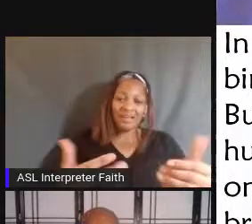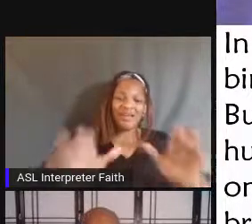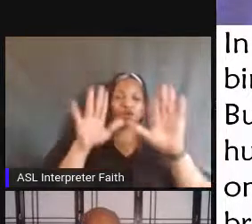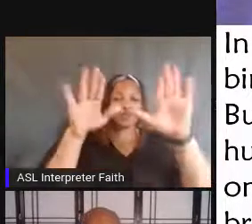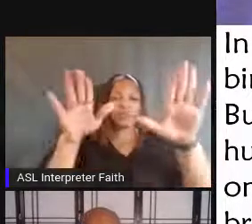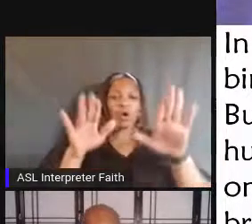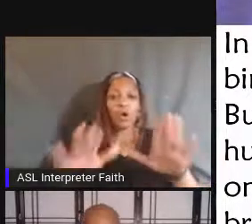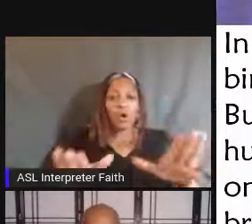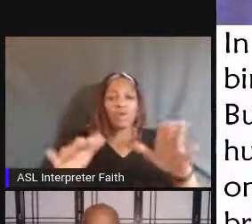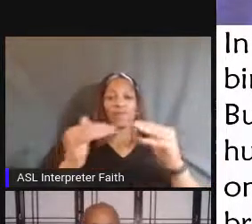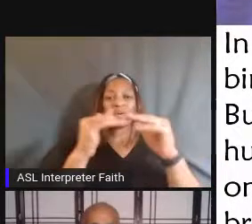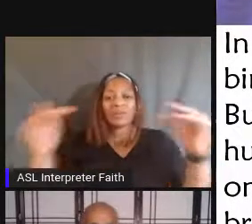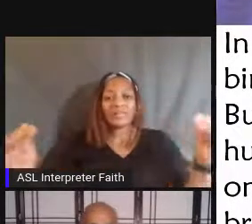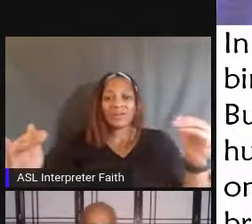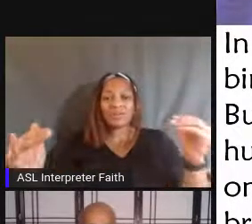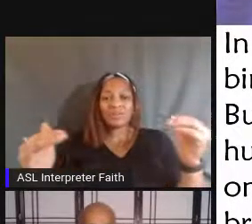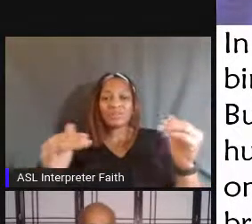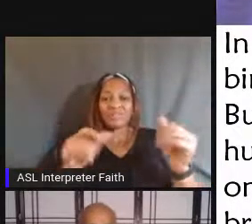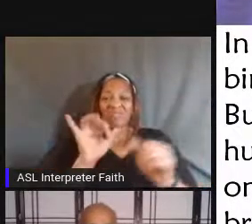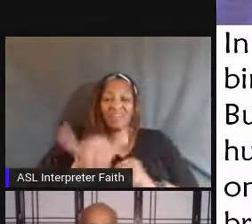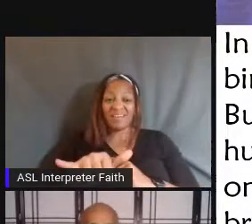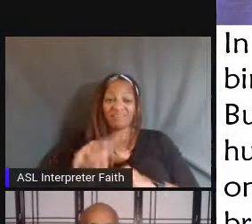levels of exactly that.